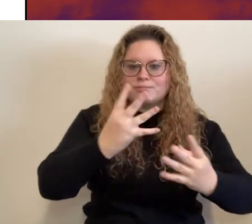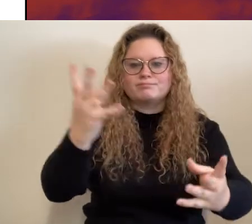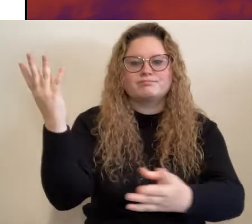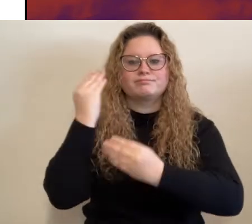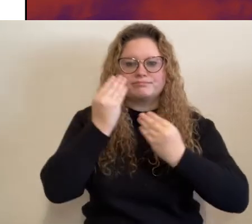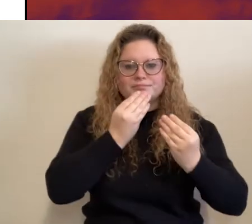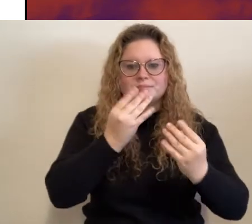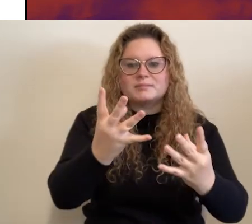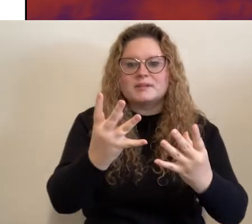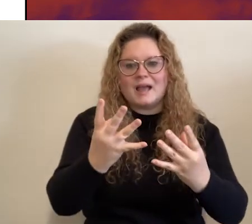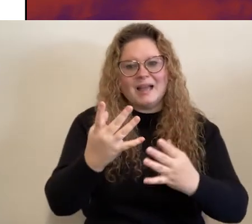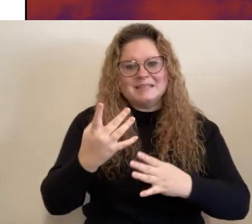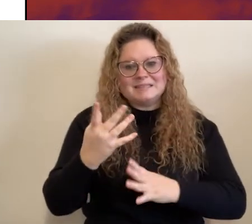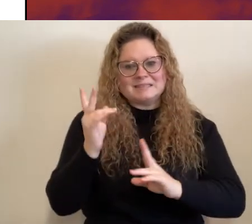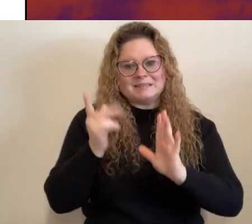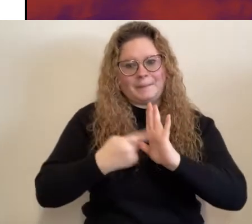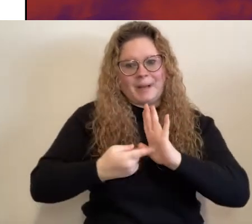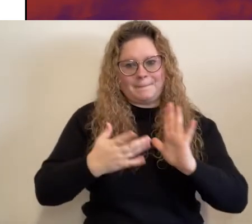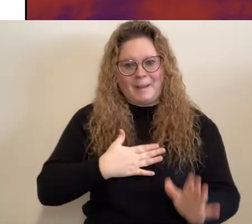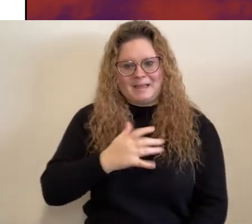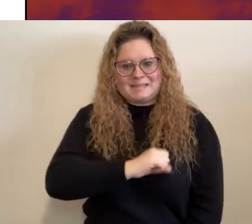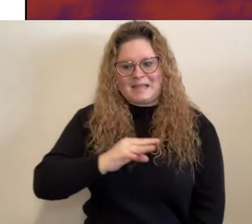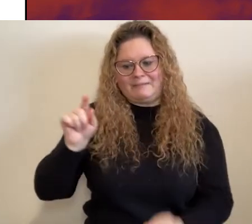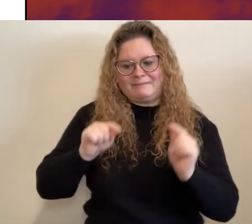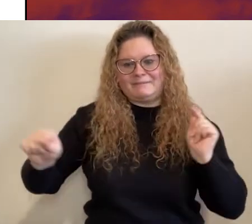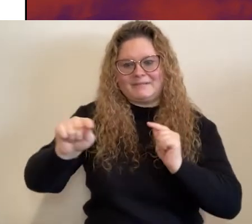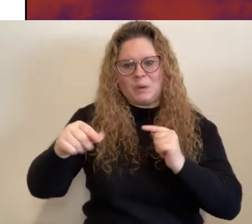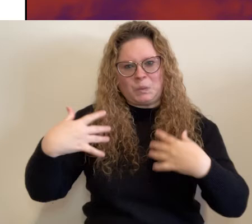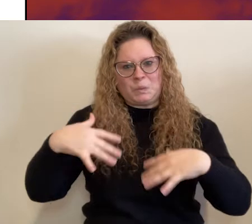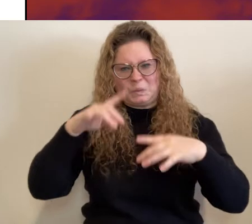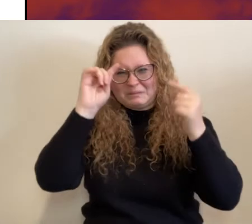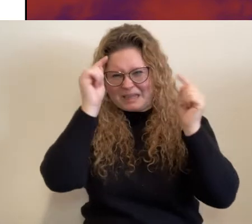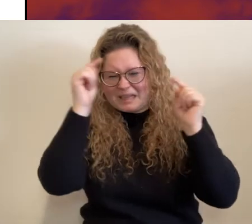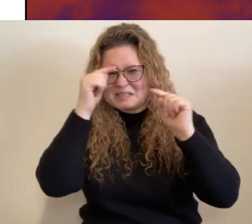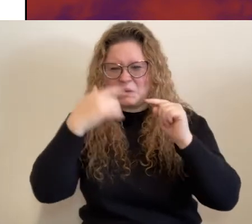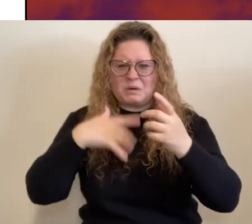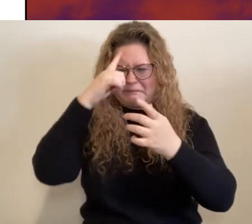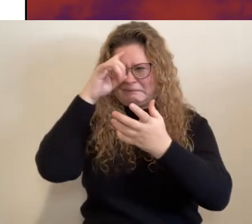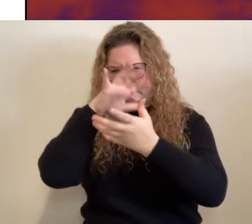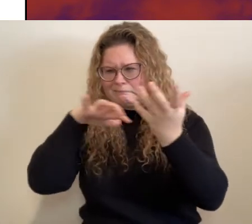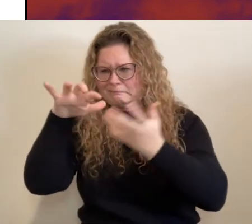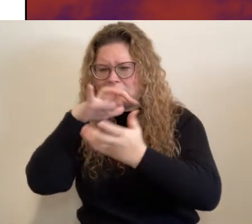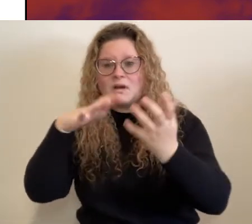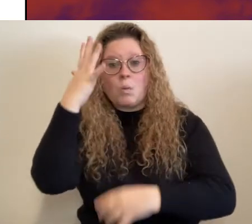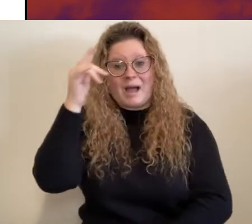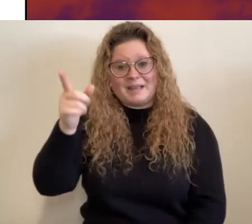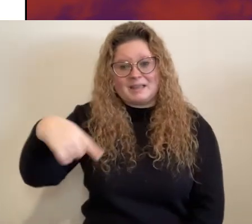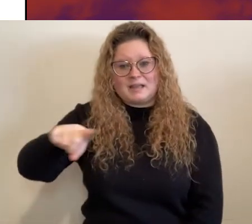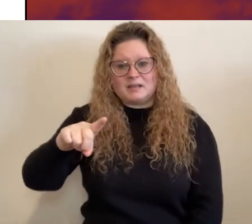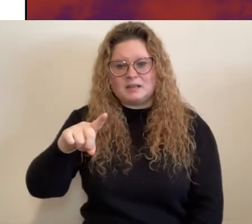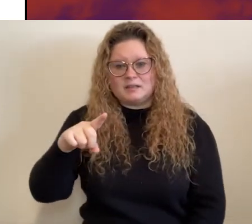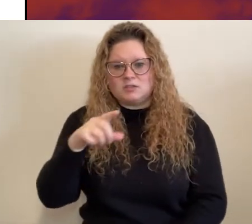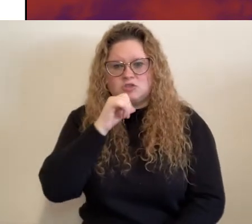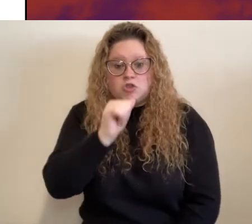a lot of headaches, or like brain fog and confusion, is because they hold so much knowledge,